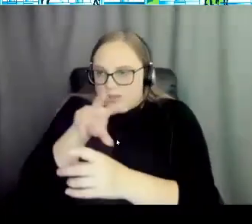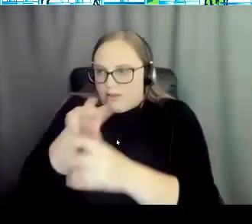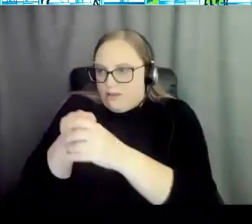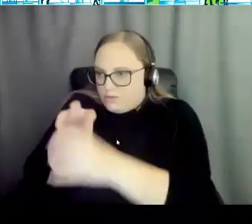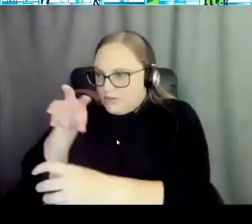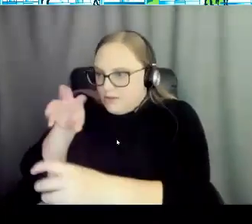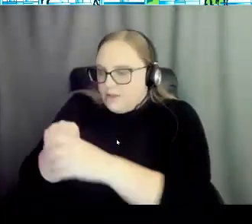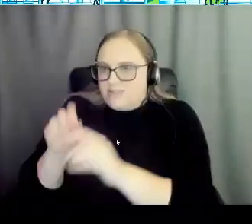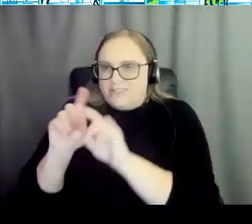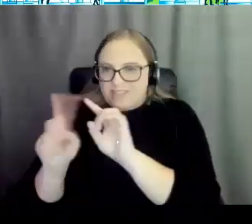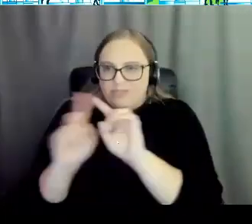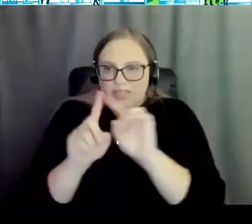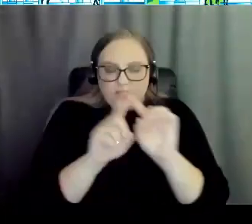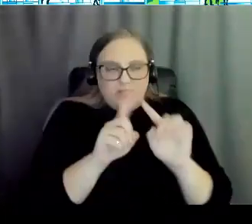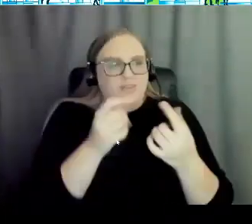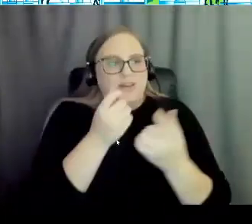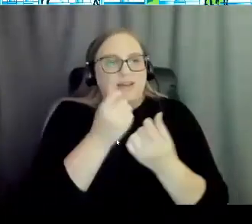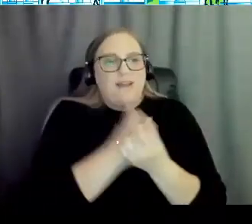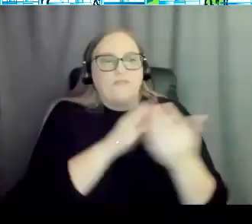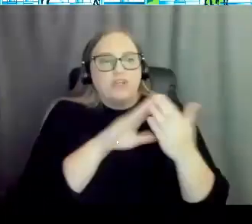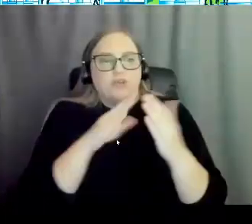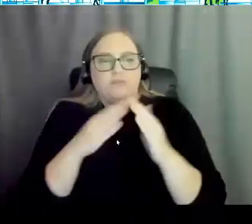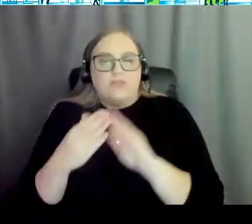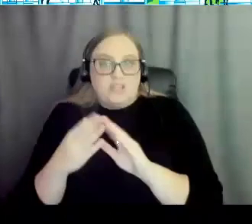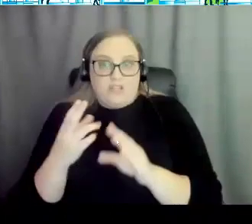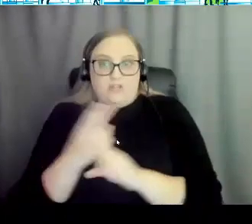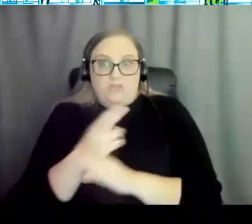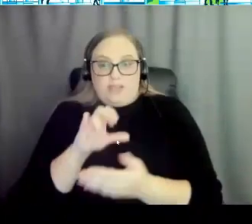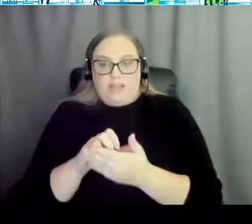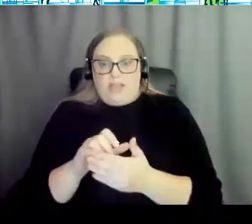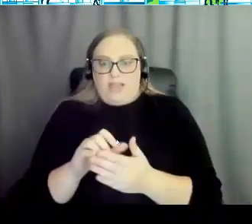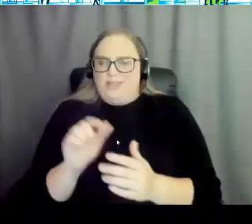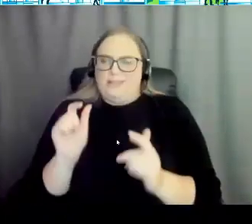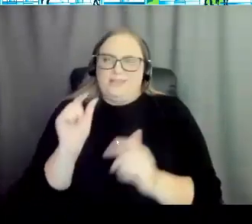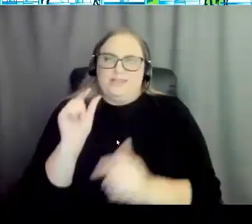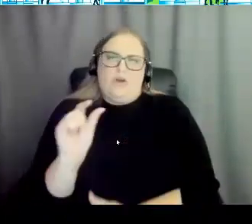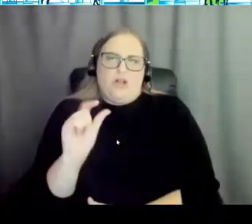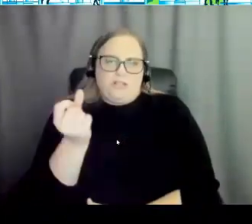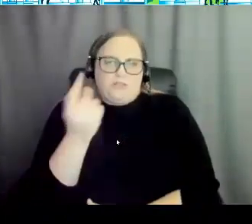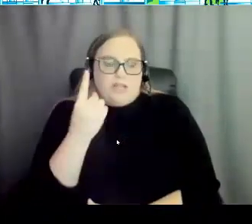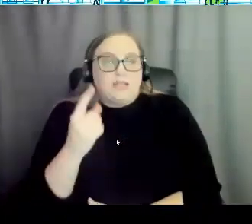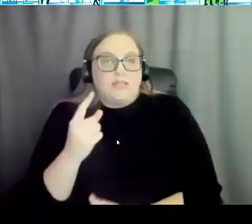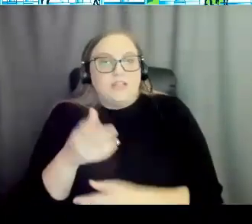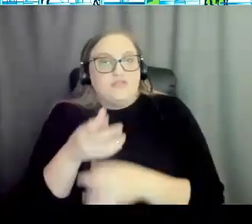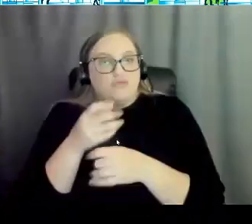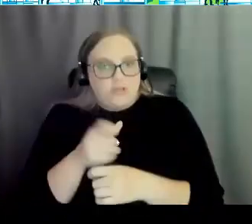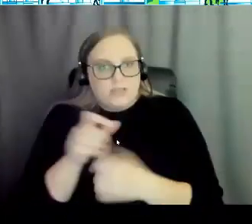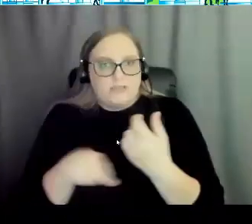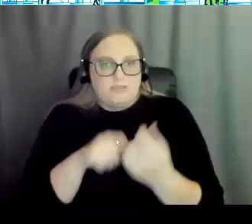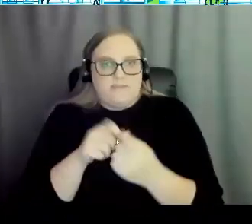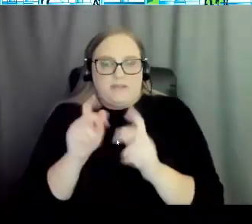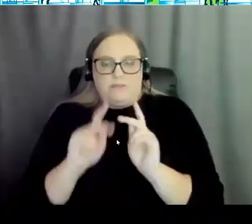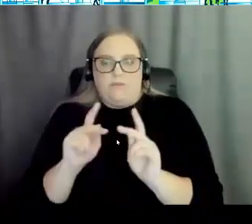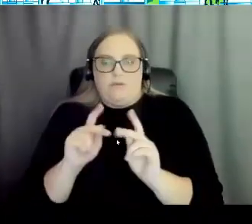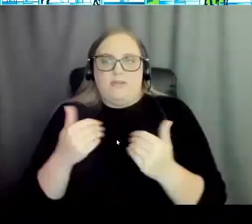that every community, if you will, using that in the smallest sense, trusts certain people, has different